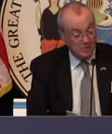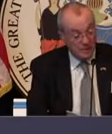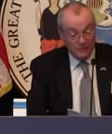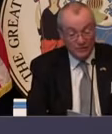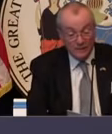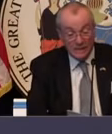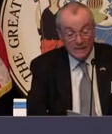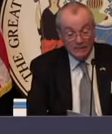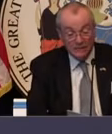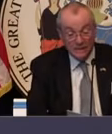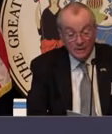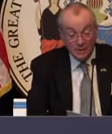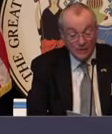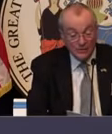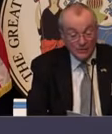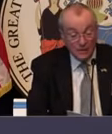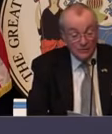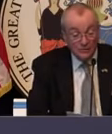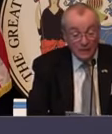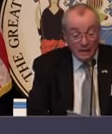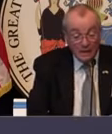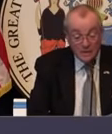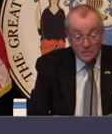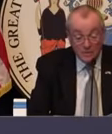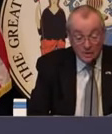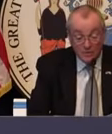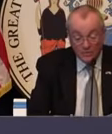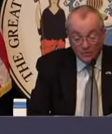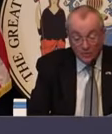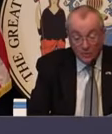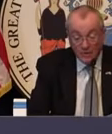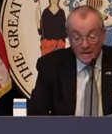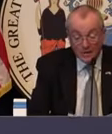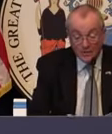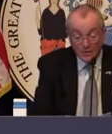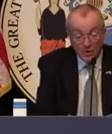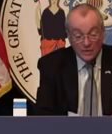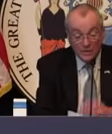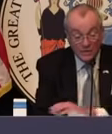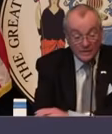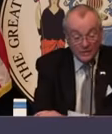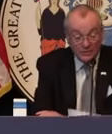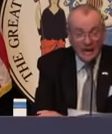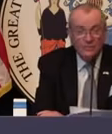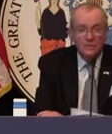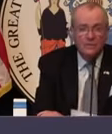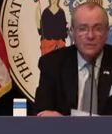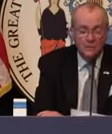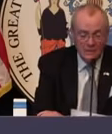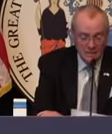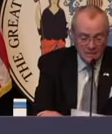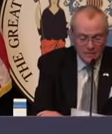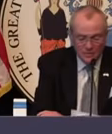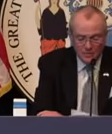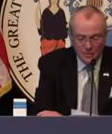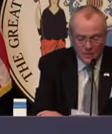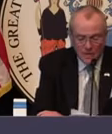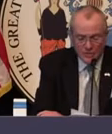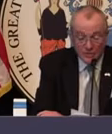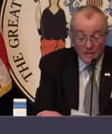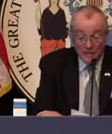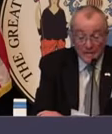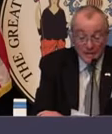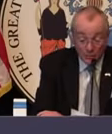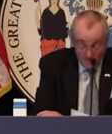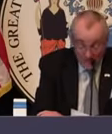4,871 blessed lives lost. As has been noted before, our National Guard and the clinical staff from the Federal Veterans